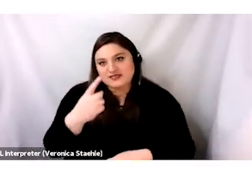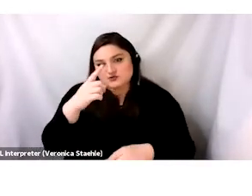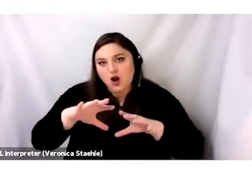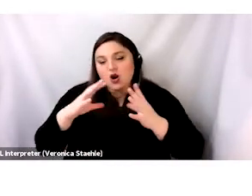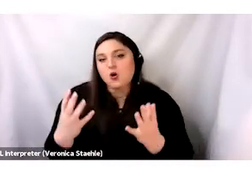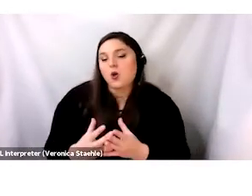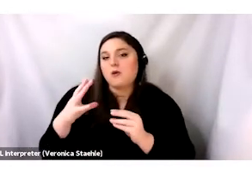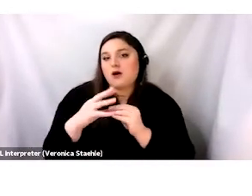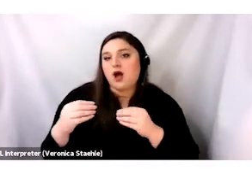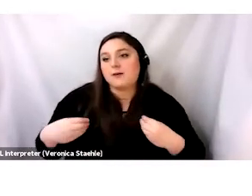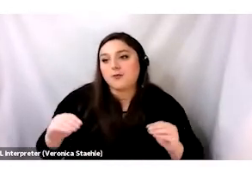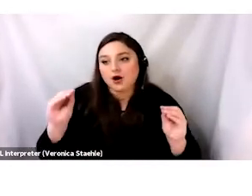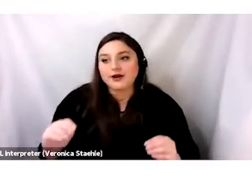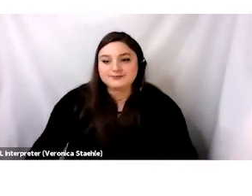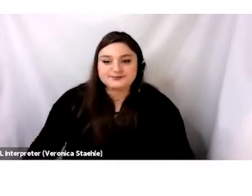Sha'Mira described.